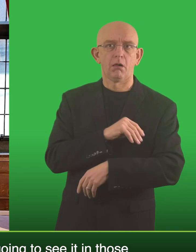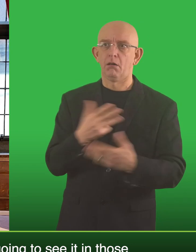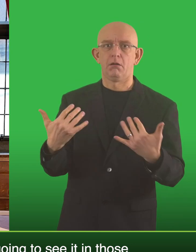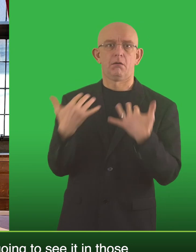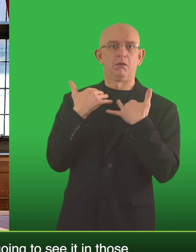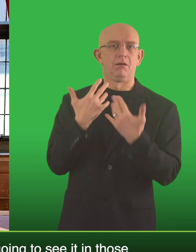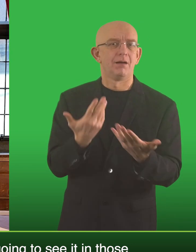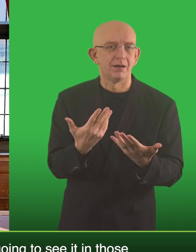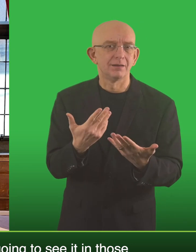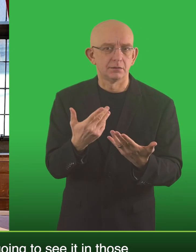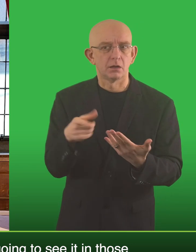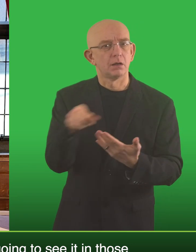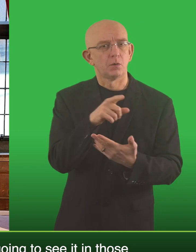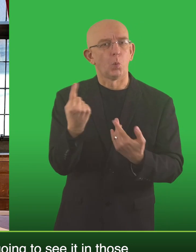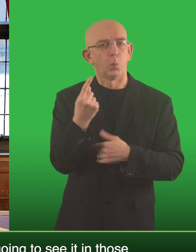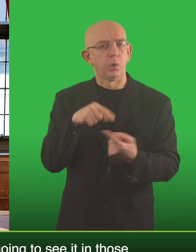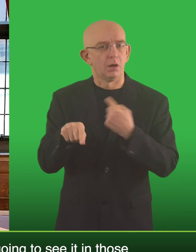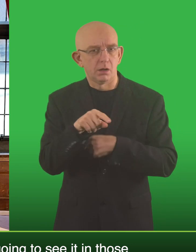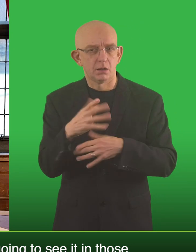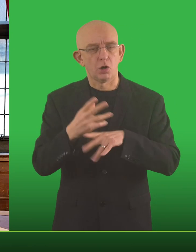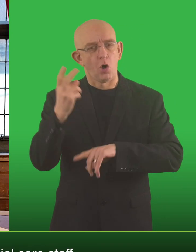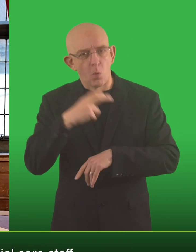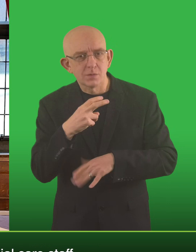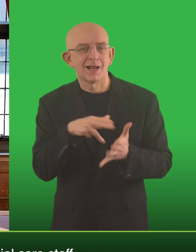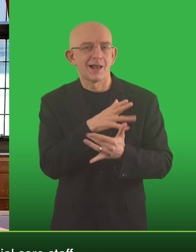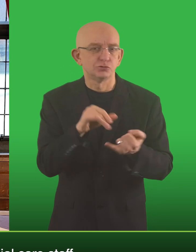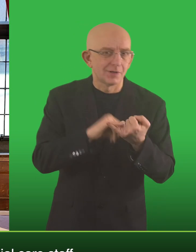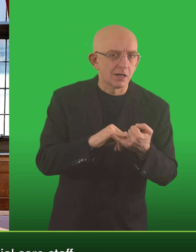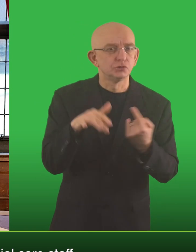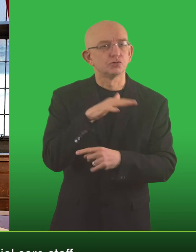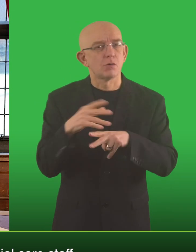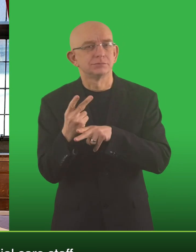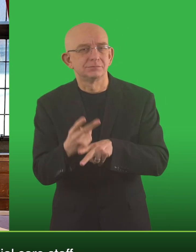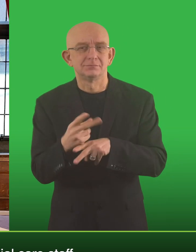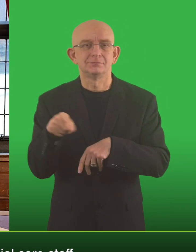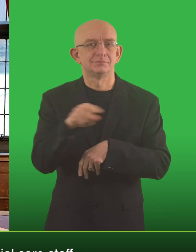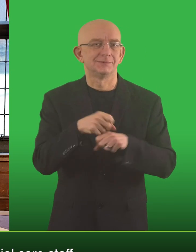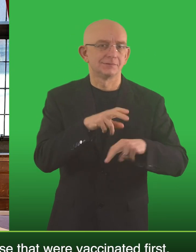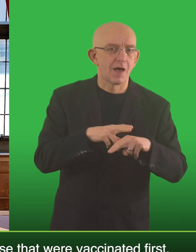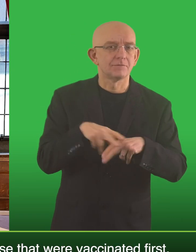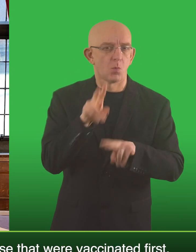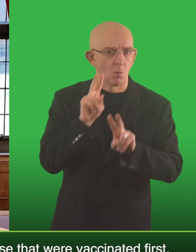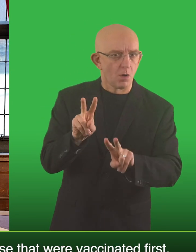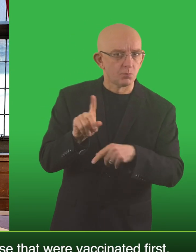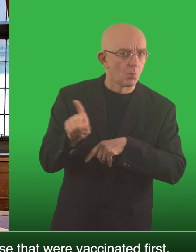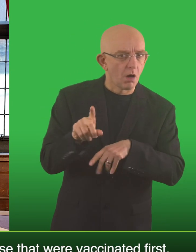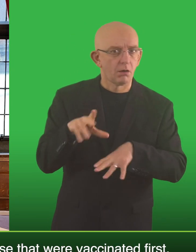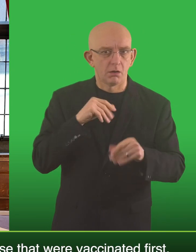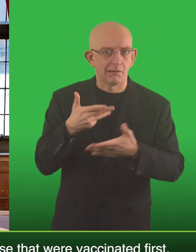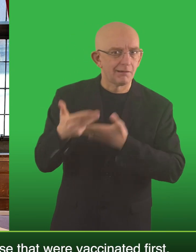those that were vaccinated and given boosters first, so the very old and NHS and social care staff. So we'll watch for